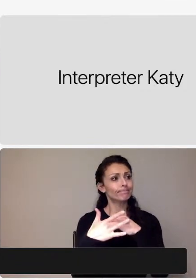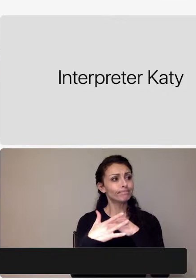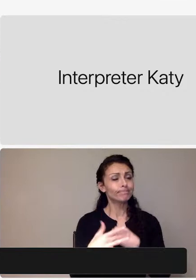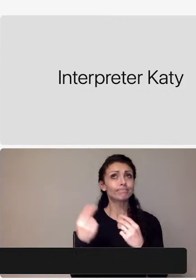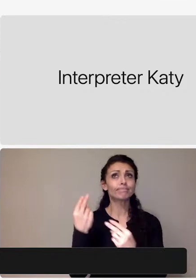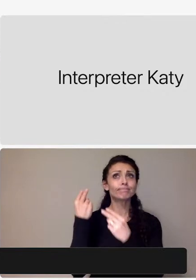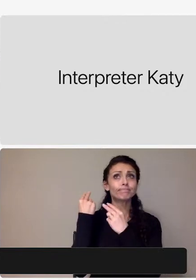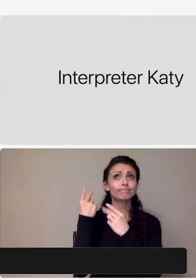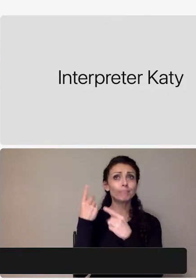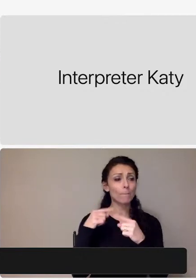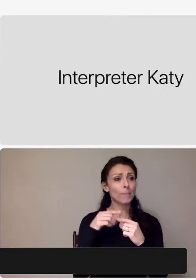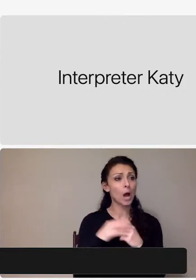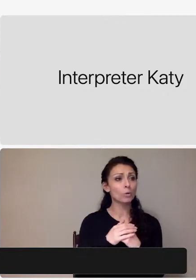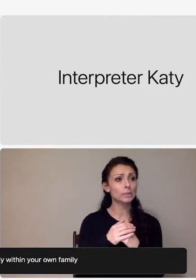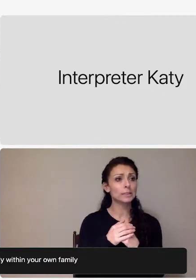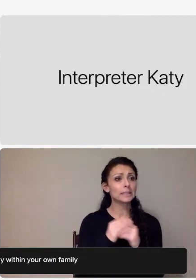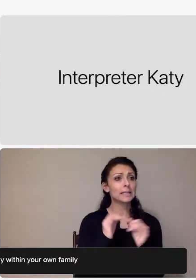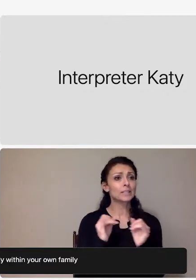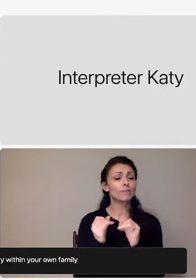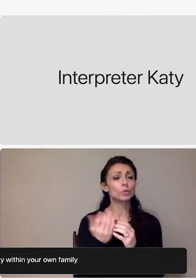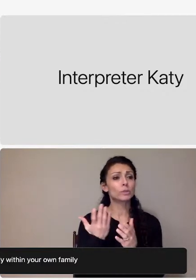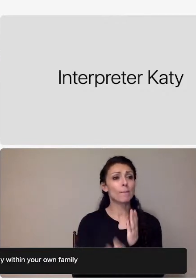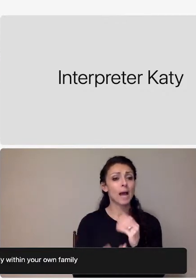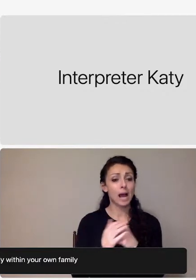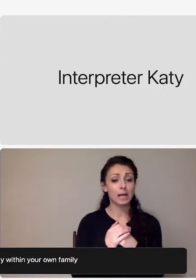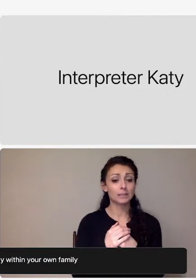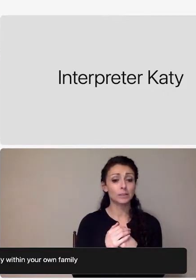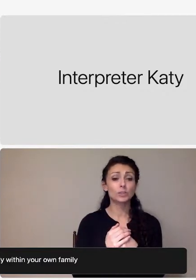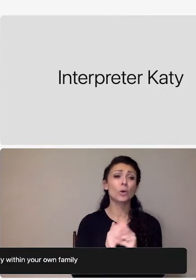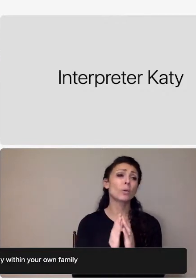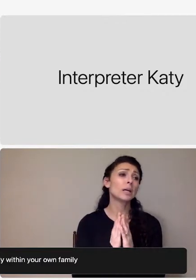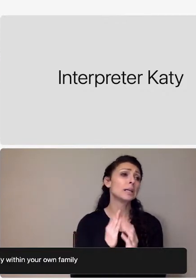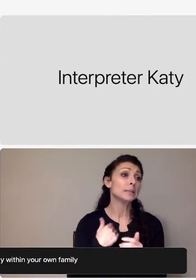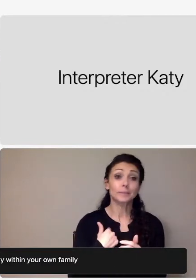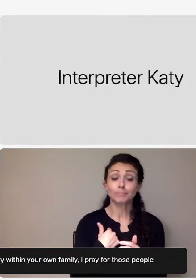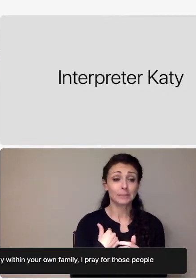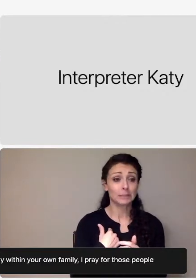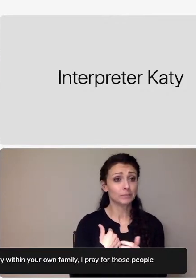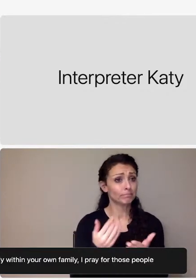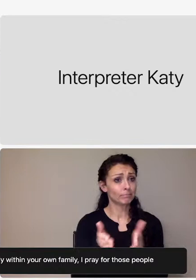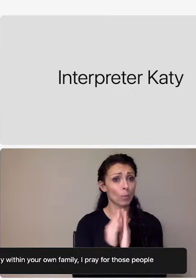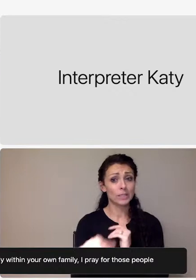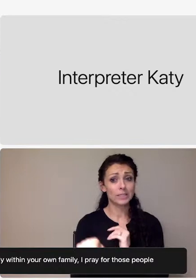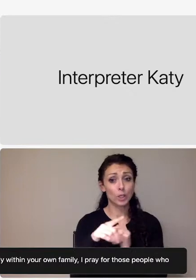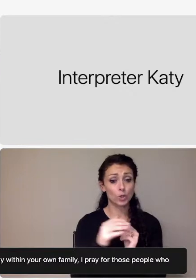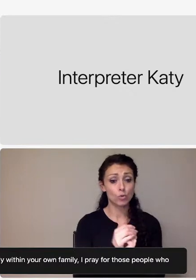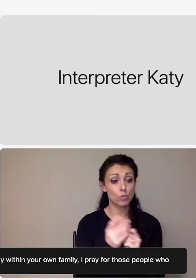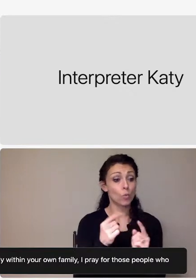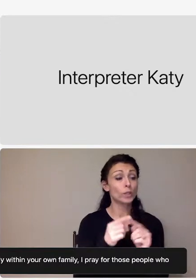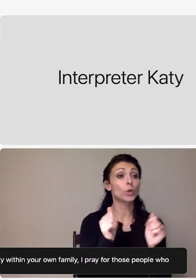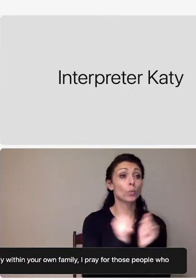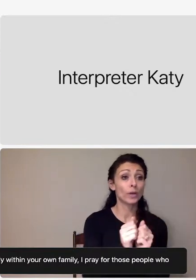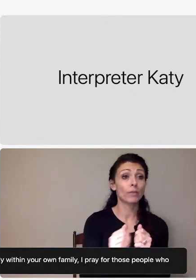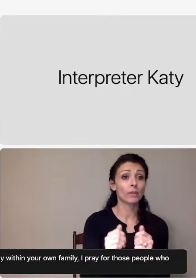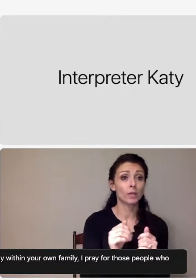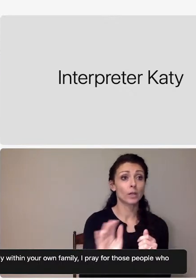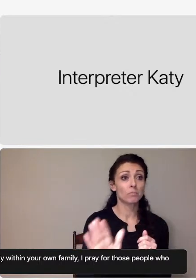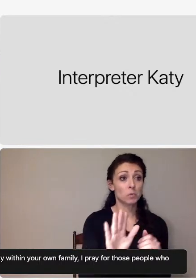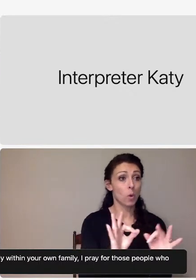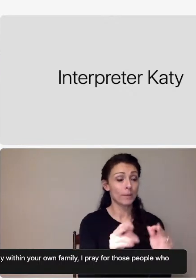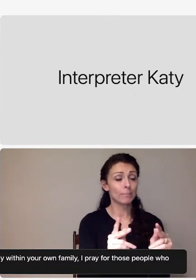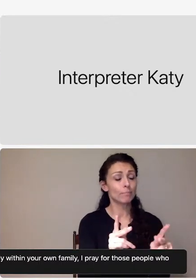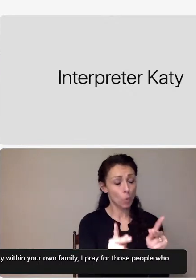within your own family but pray for those people who give loose people to this